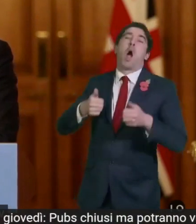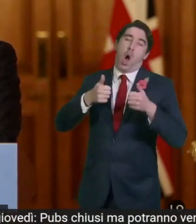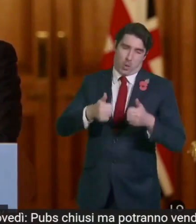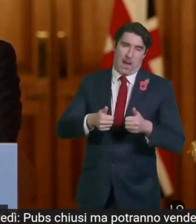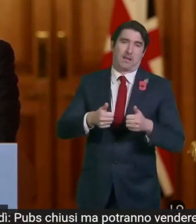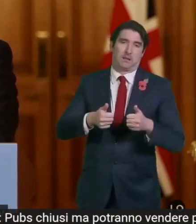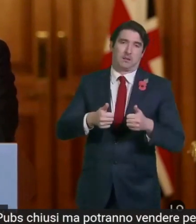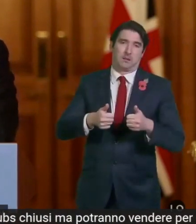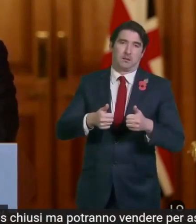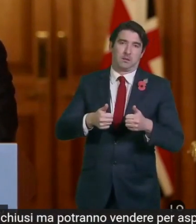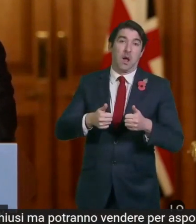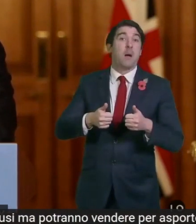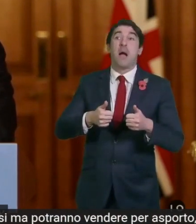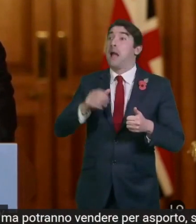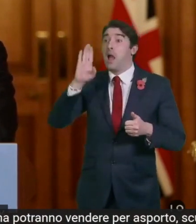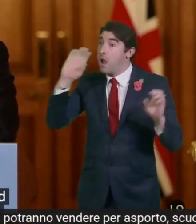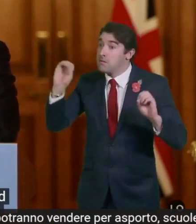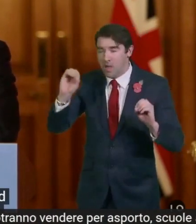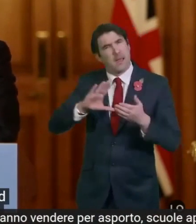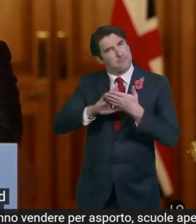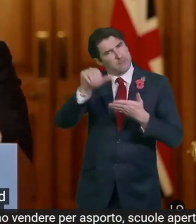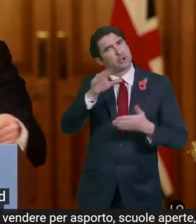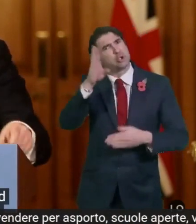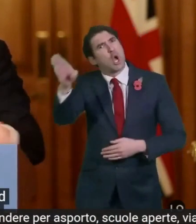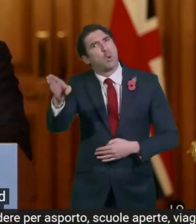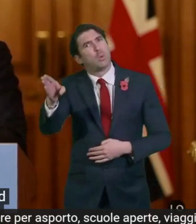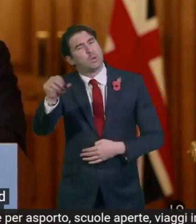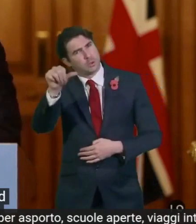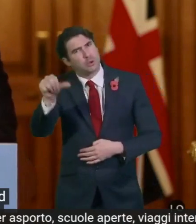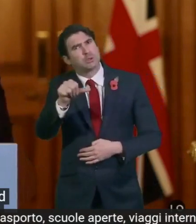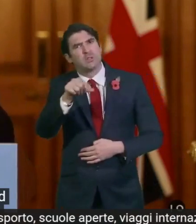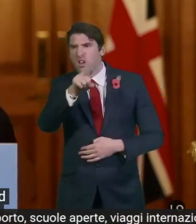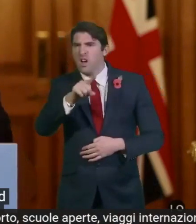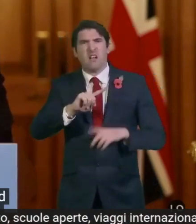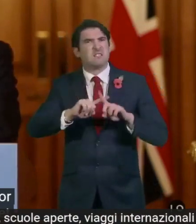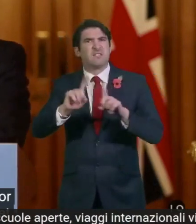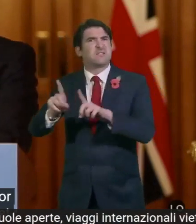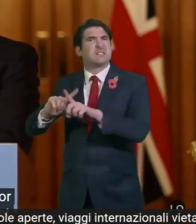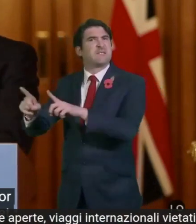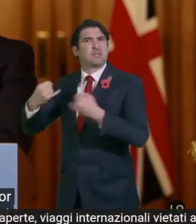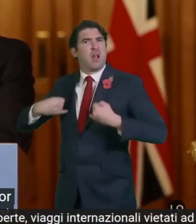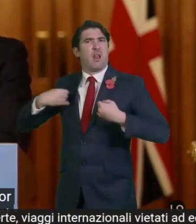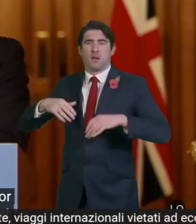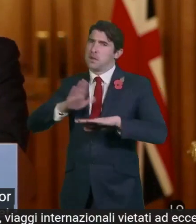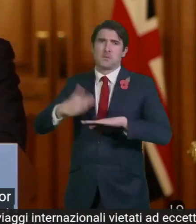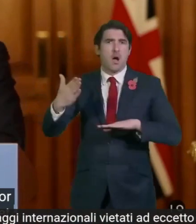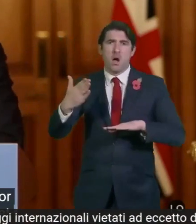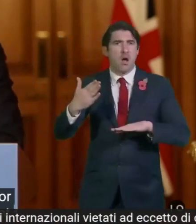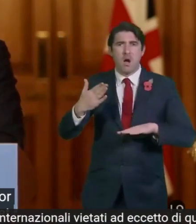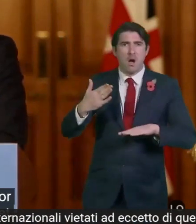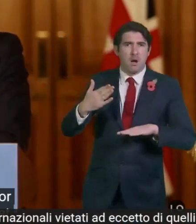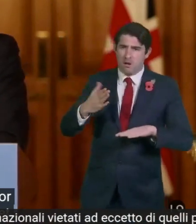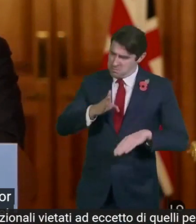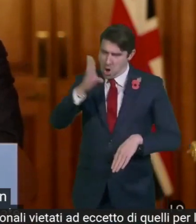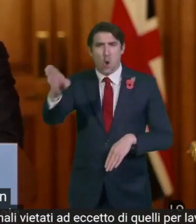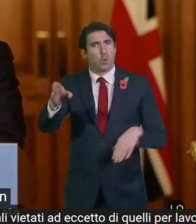Indeed, it's only by taking this action that we can protect the NHS for you. On Monday, I'm going to set out our plans to Parliament.